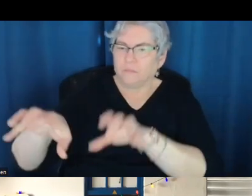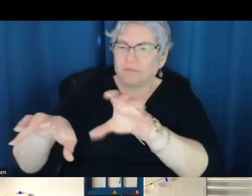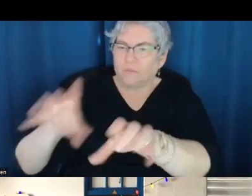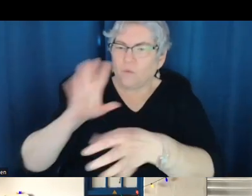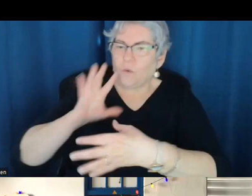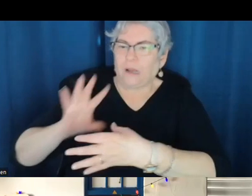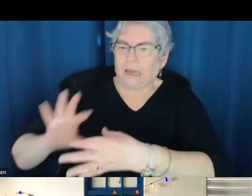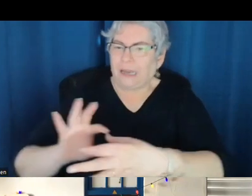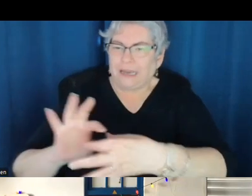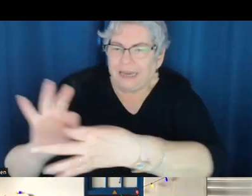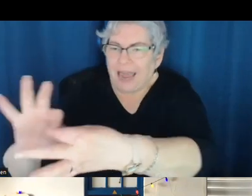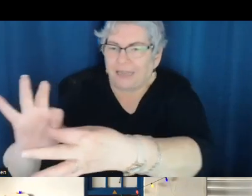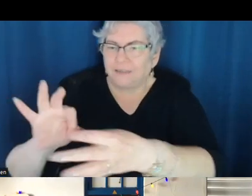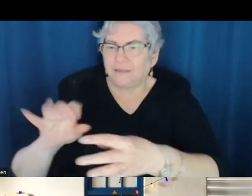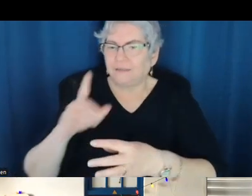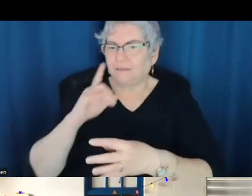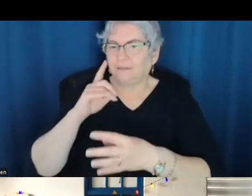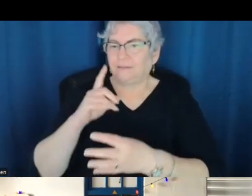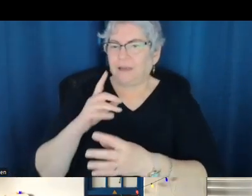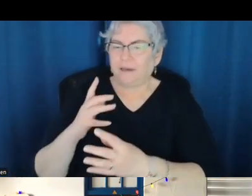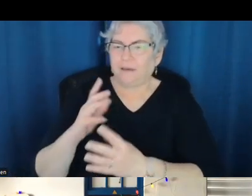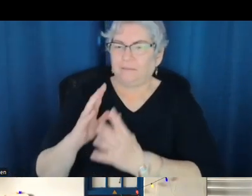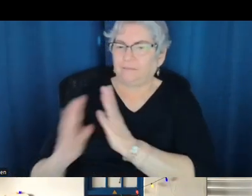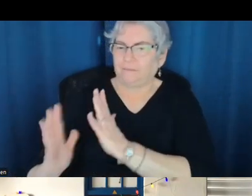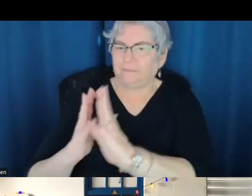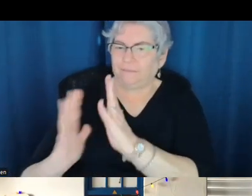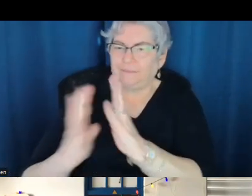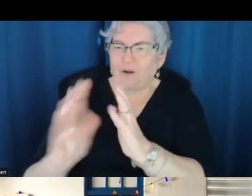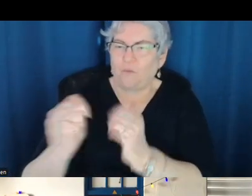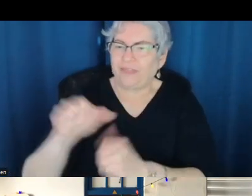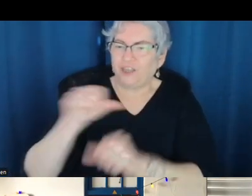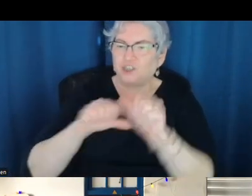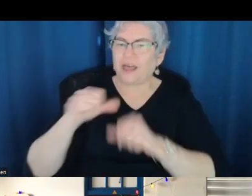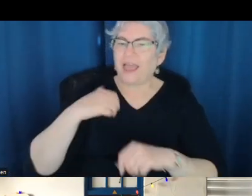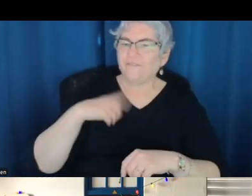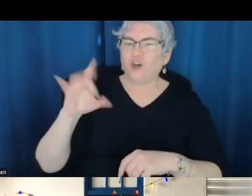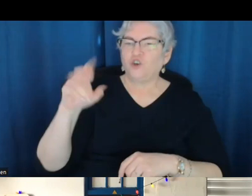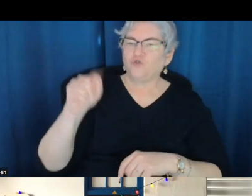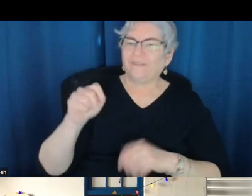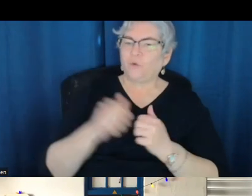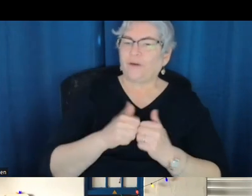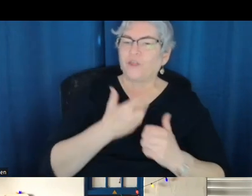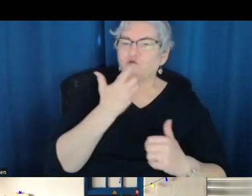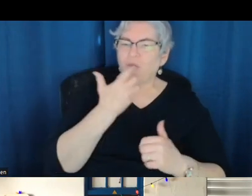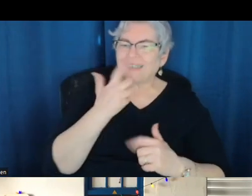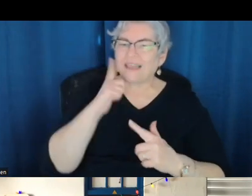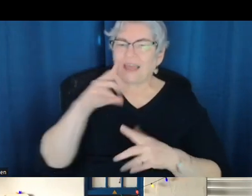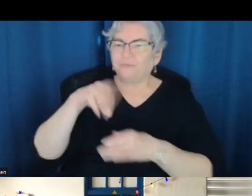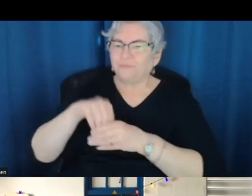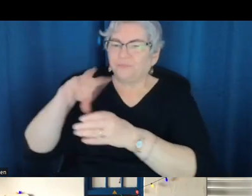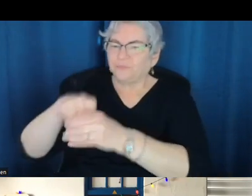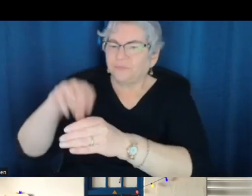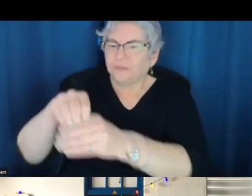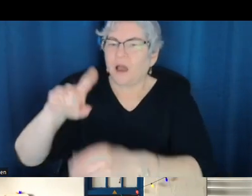and intertwines with each other. So you can have a drift of grasses and then plant other things into that